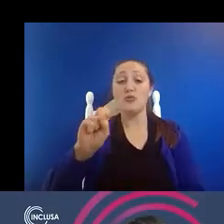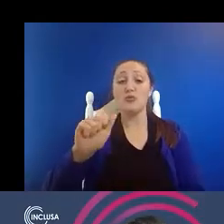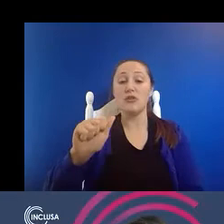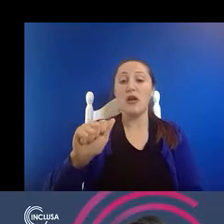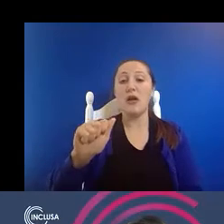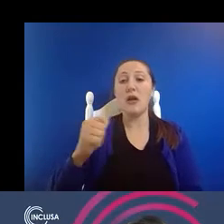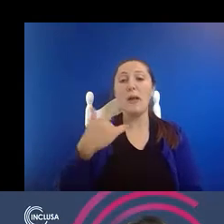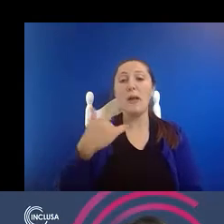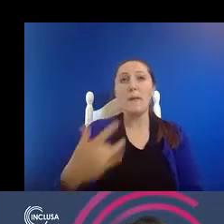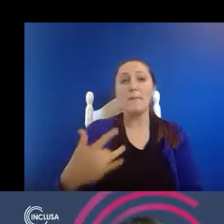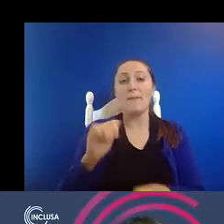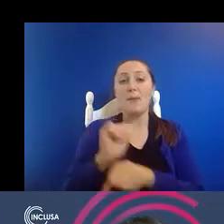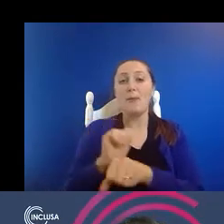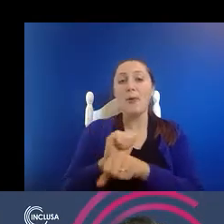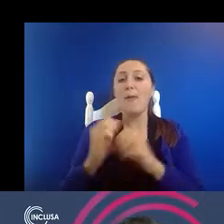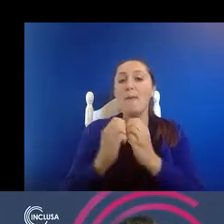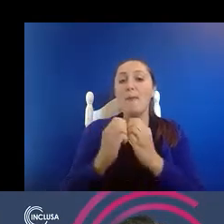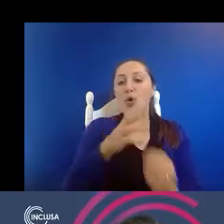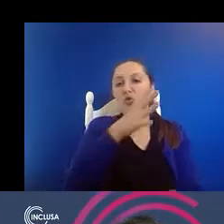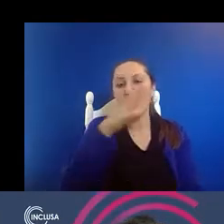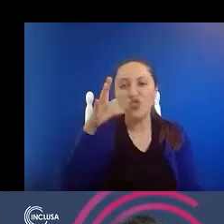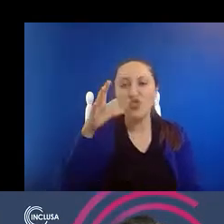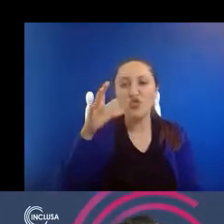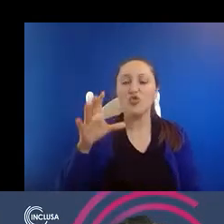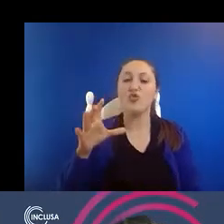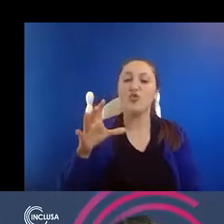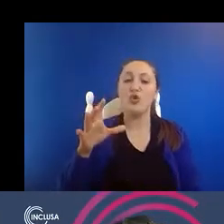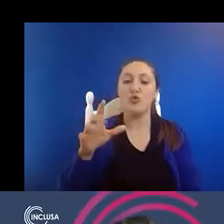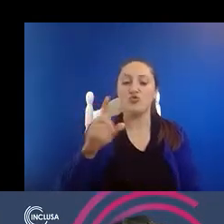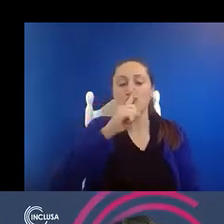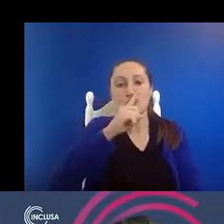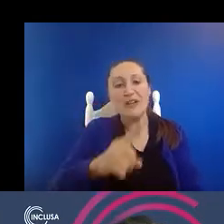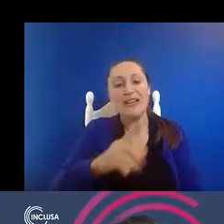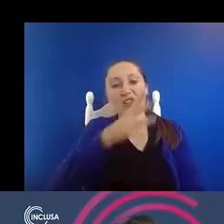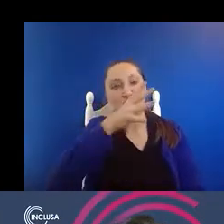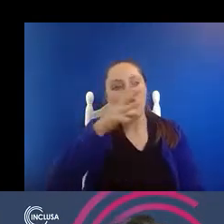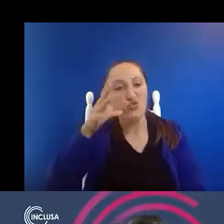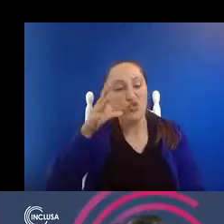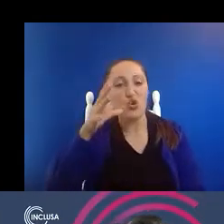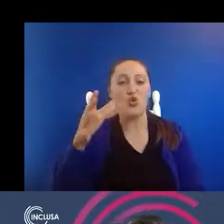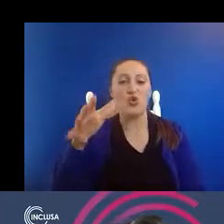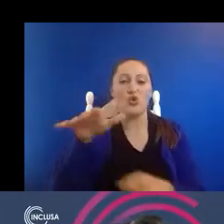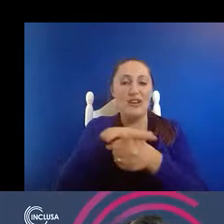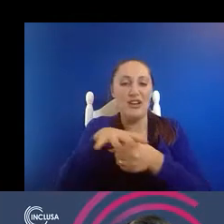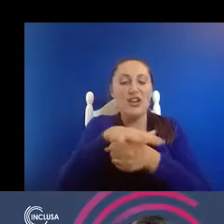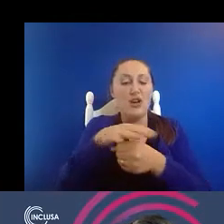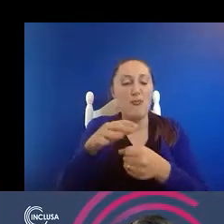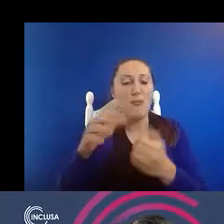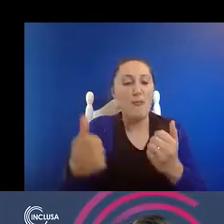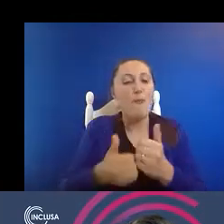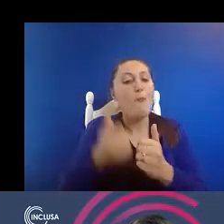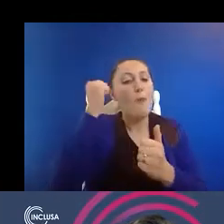like to say either the rural area of Wisconsin or the really rural area of Wisconsin. So we tend to provide supports to the most